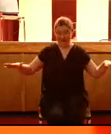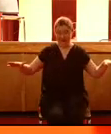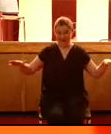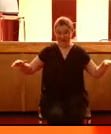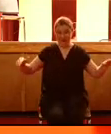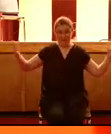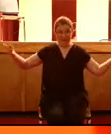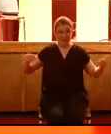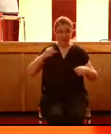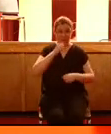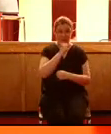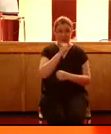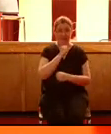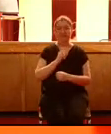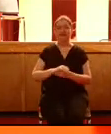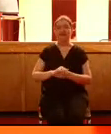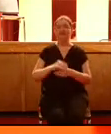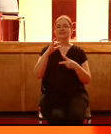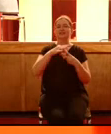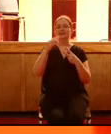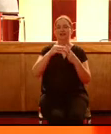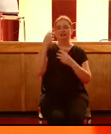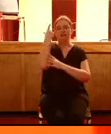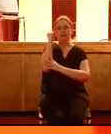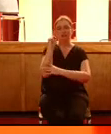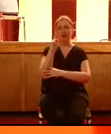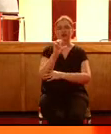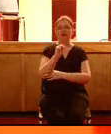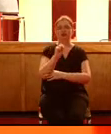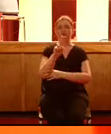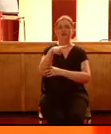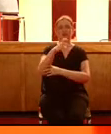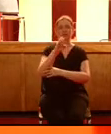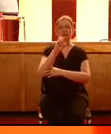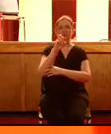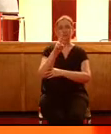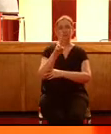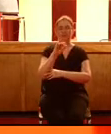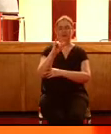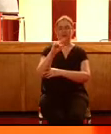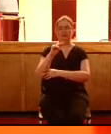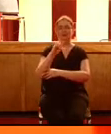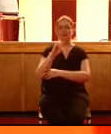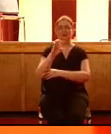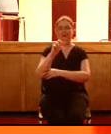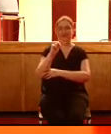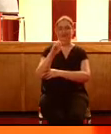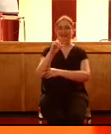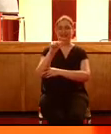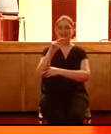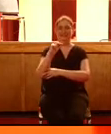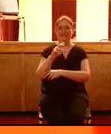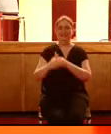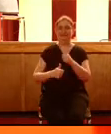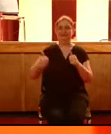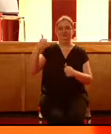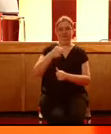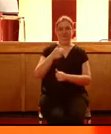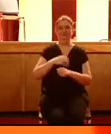stage. The candidate for Bradford County School Superintendent, Stacey, for Creighton, and the